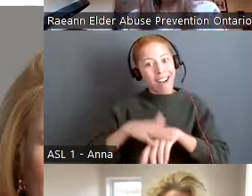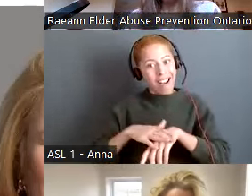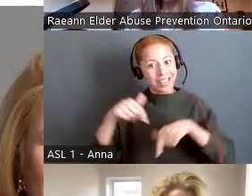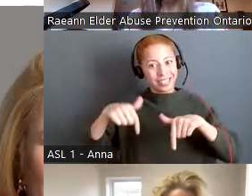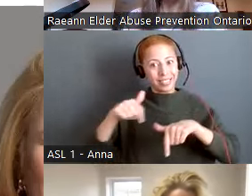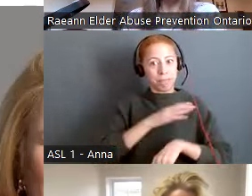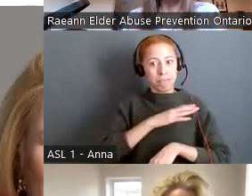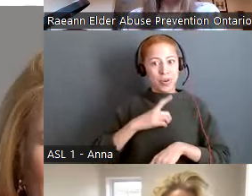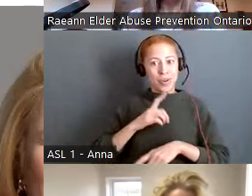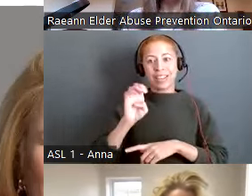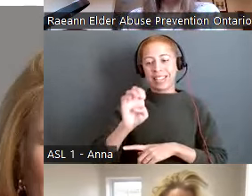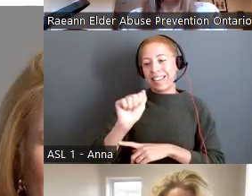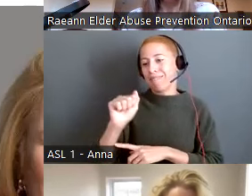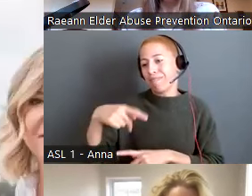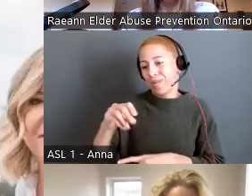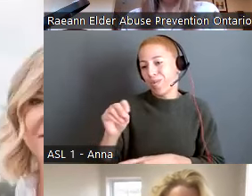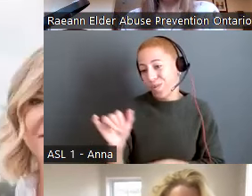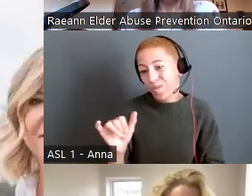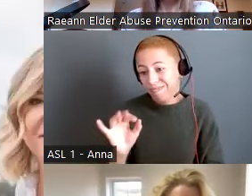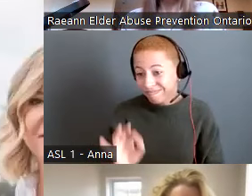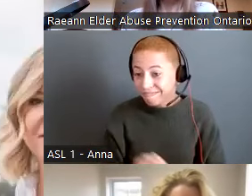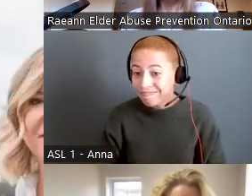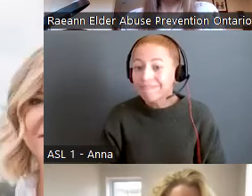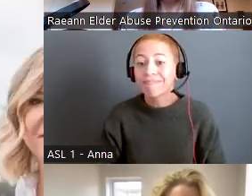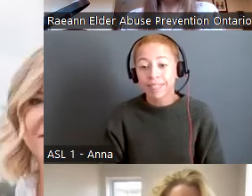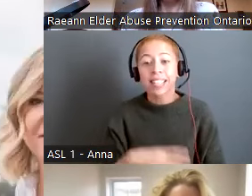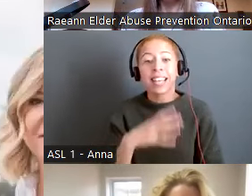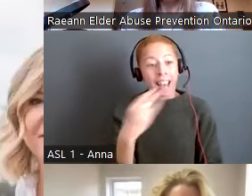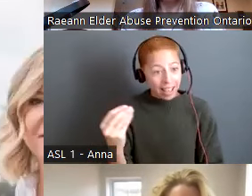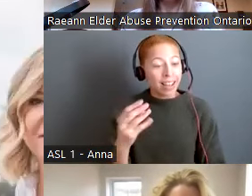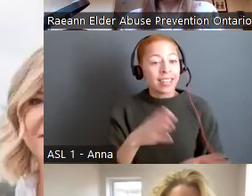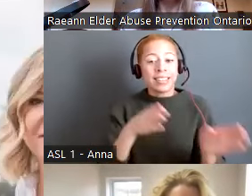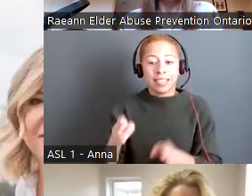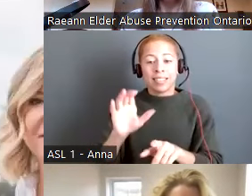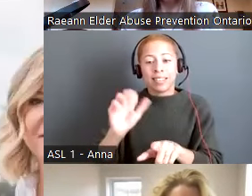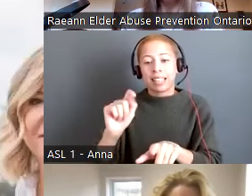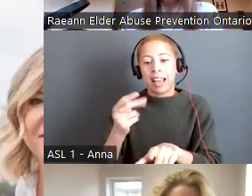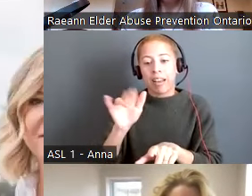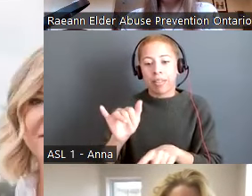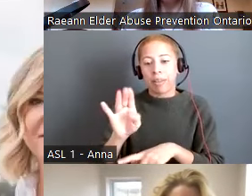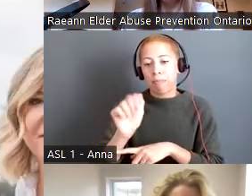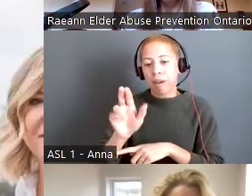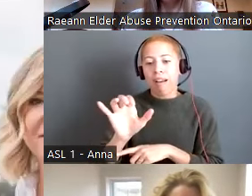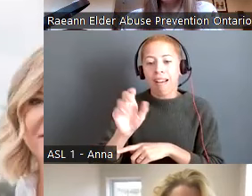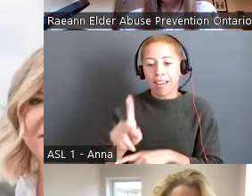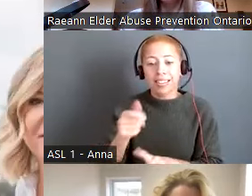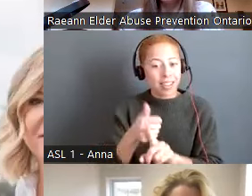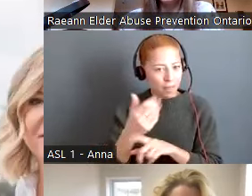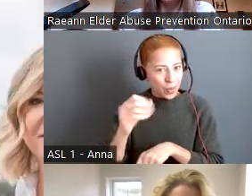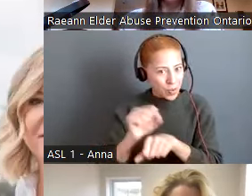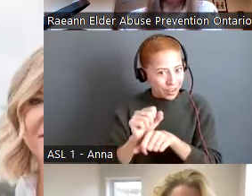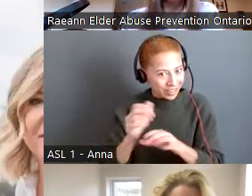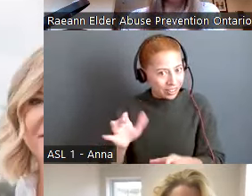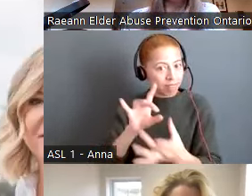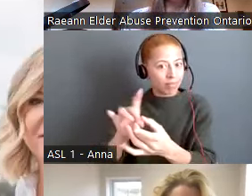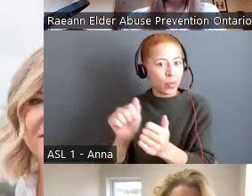Abuse Prevention Ontario. And with us also is Kathy Barrick, who's also a colleague with the Alzheimer